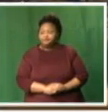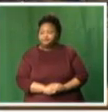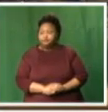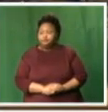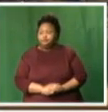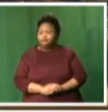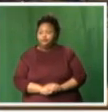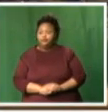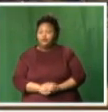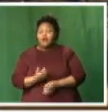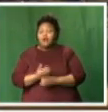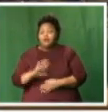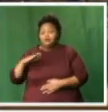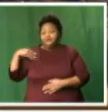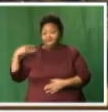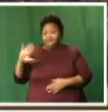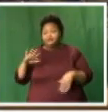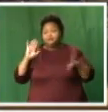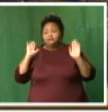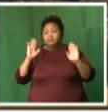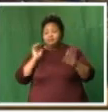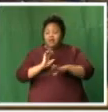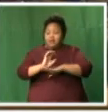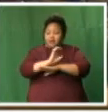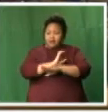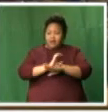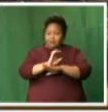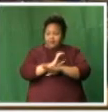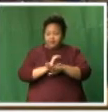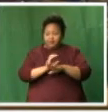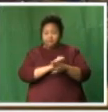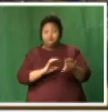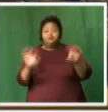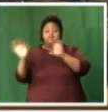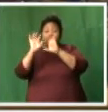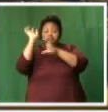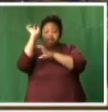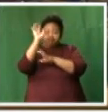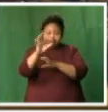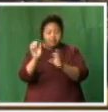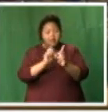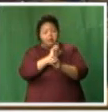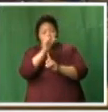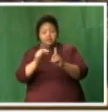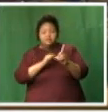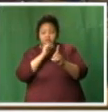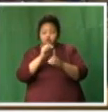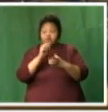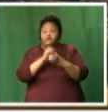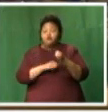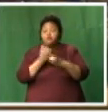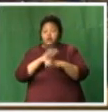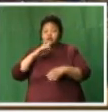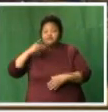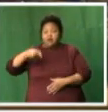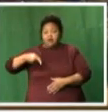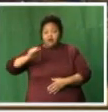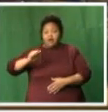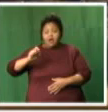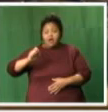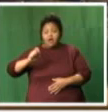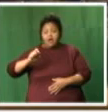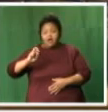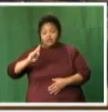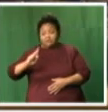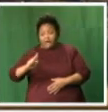Nozindiwe elikhethelo lesive leCameroon Andrea Onana kubikwa ukuthi sewusukile eveni laseQatar kulandzela ukuthi yamiswe nguleli